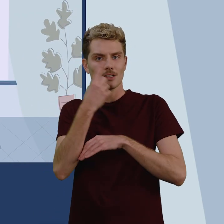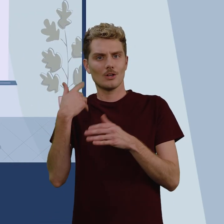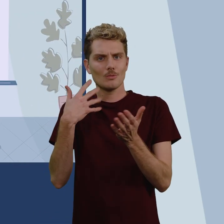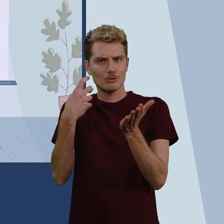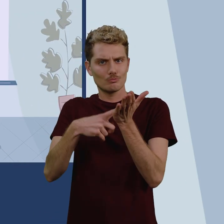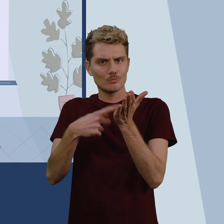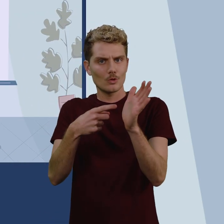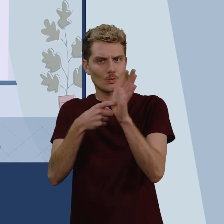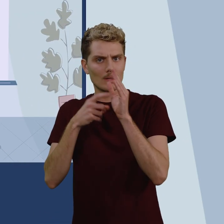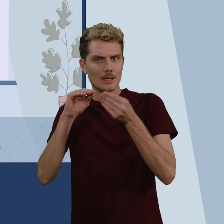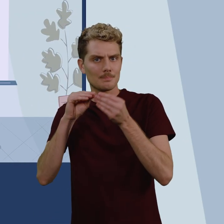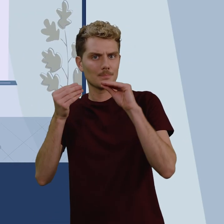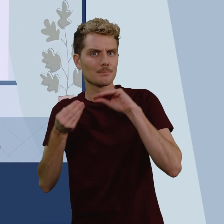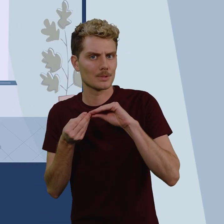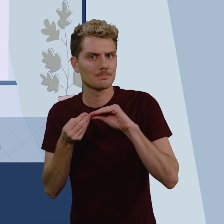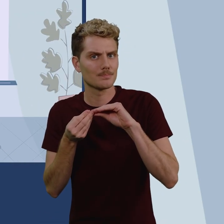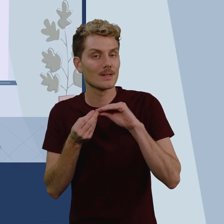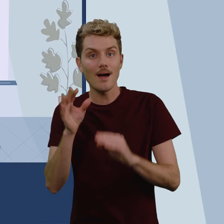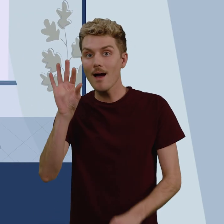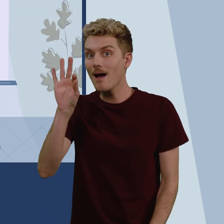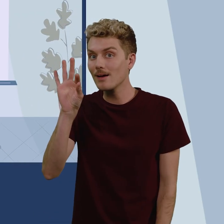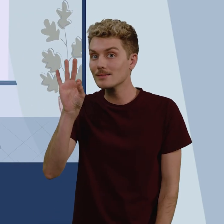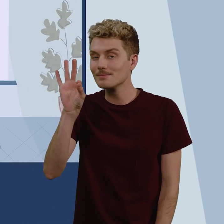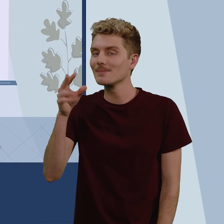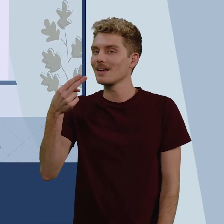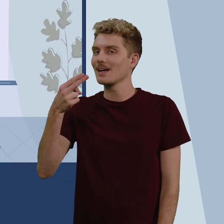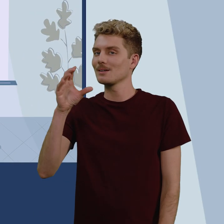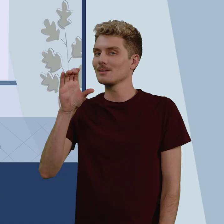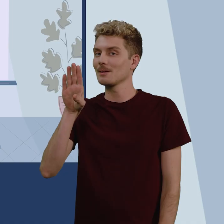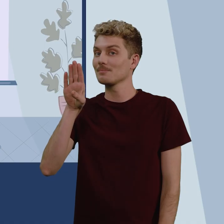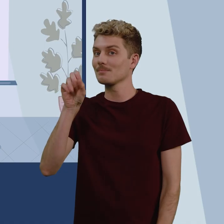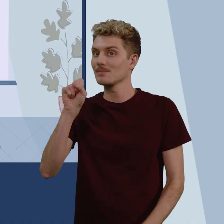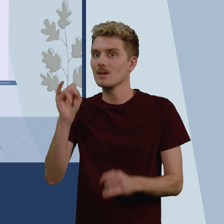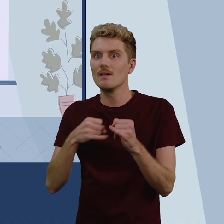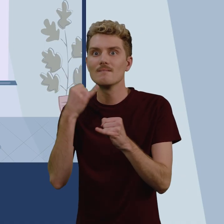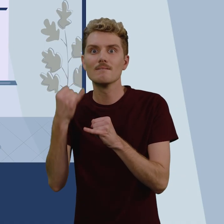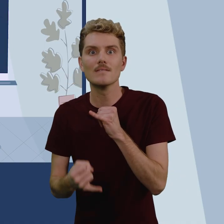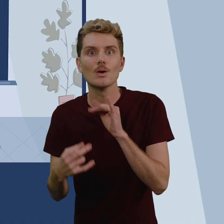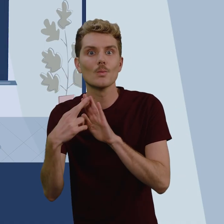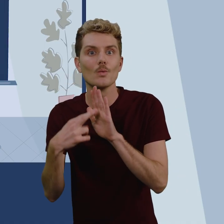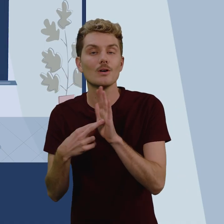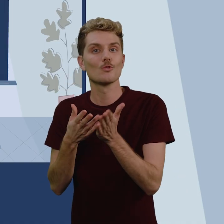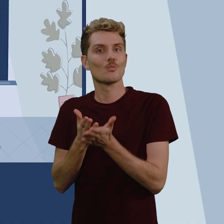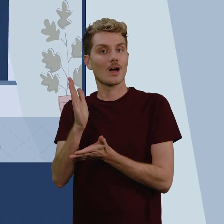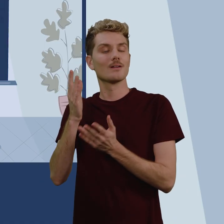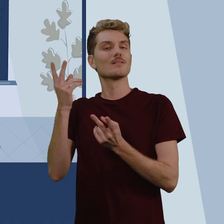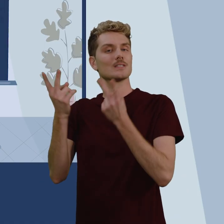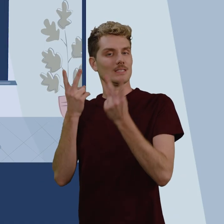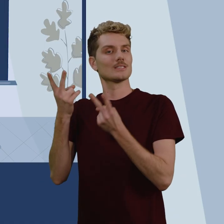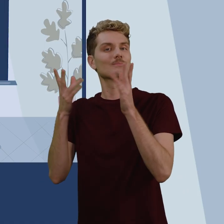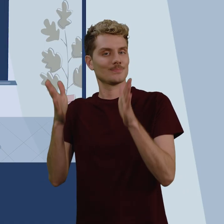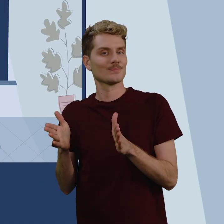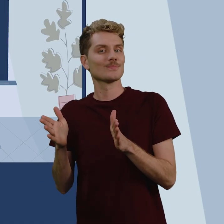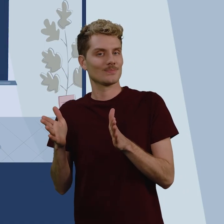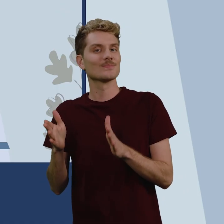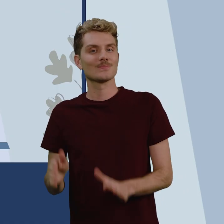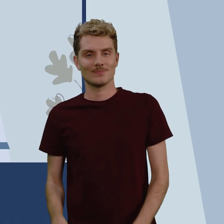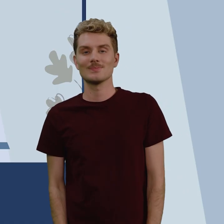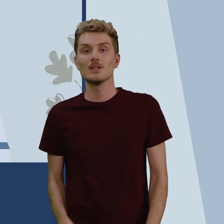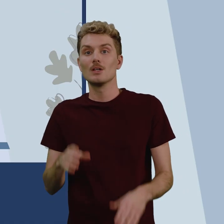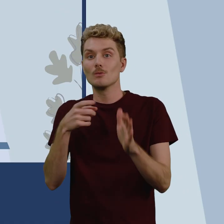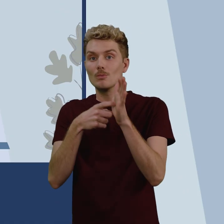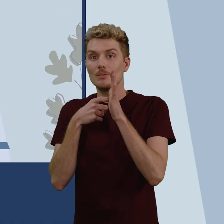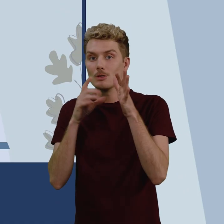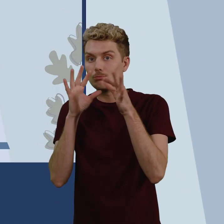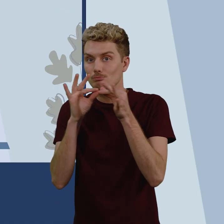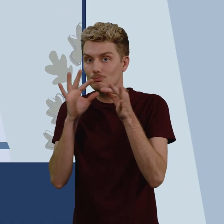Today, I'd like to discuss requirement number 9 of the HCBS Final Rule, right to visitors.